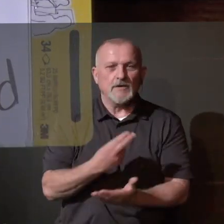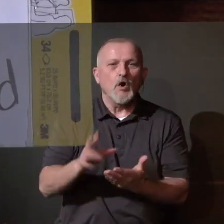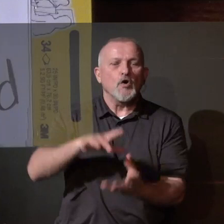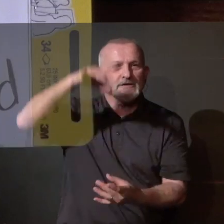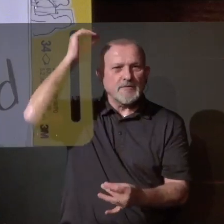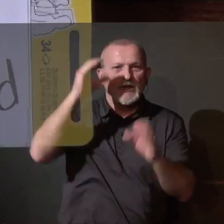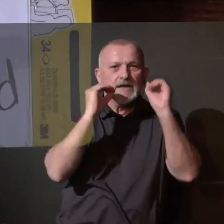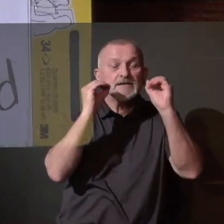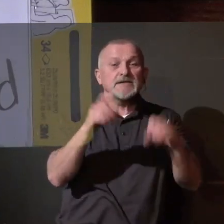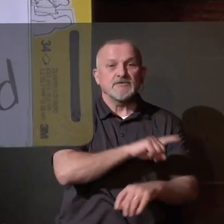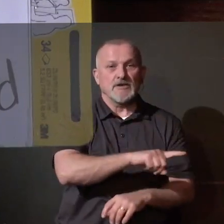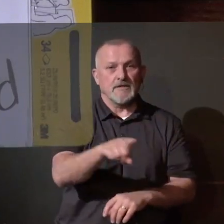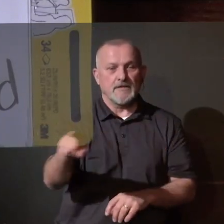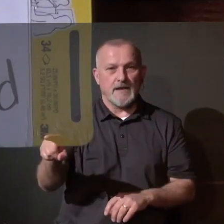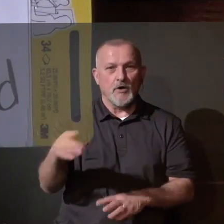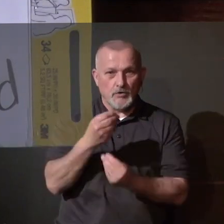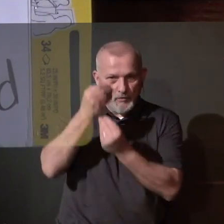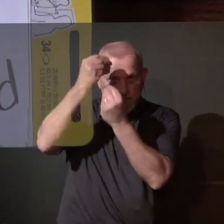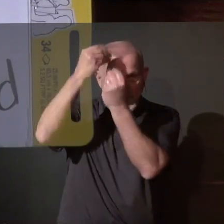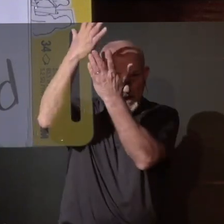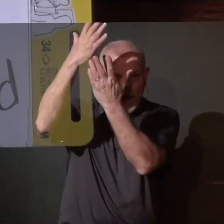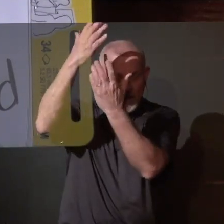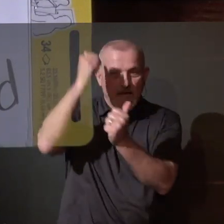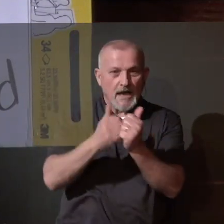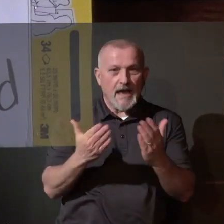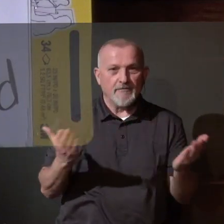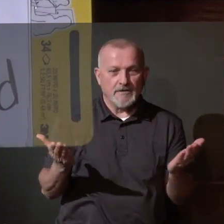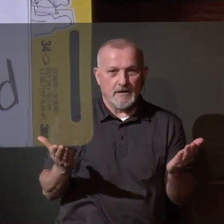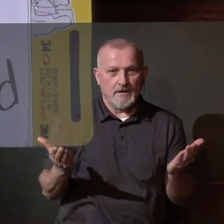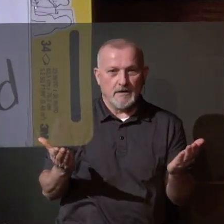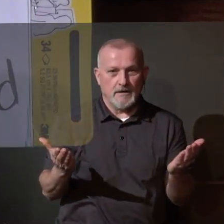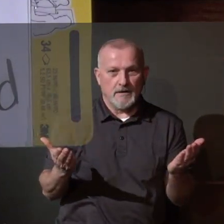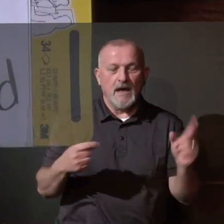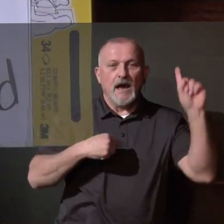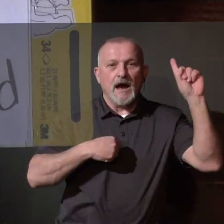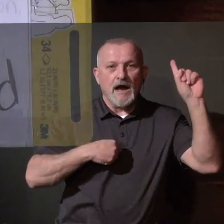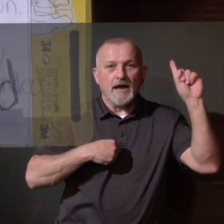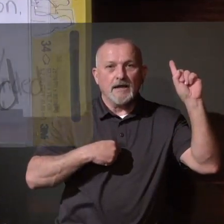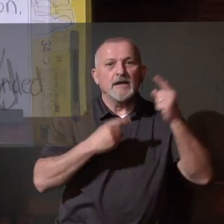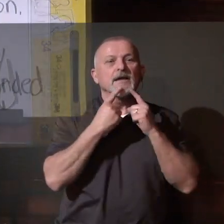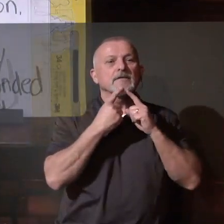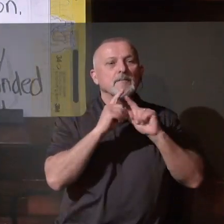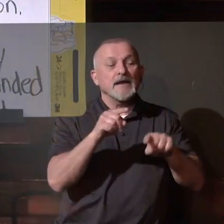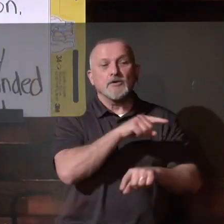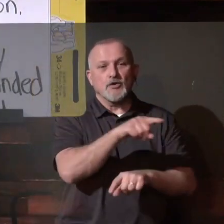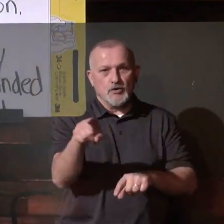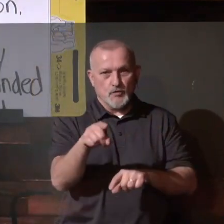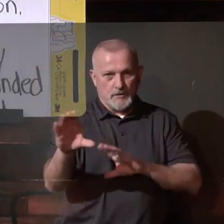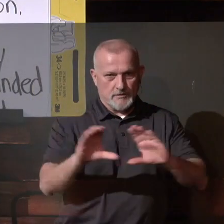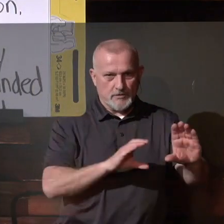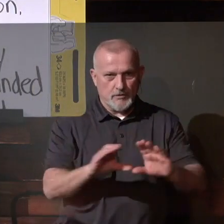Spirit, teaching them to obey everything that I've commanded you to